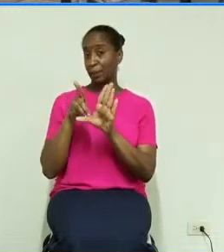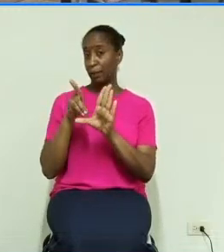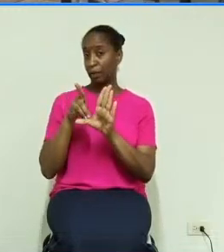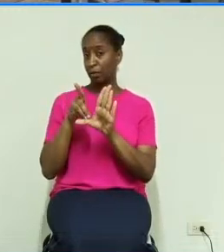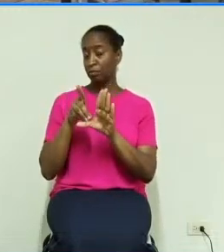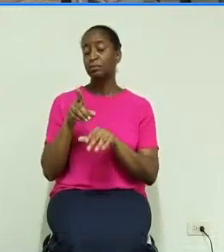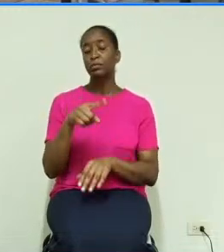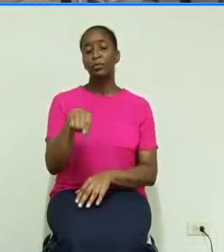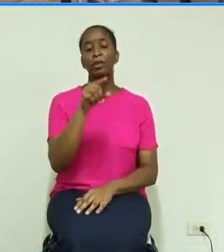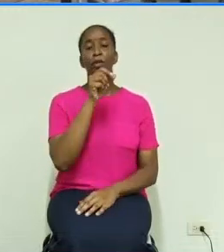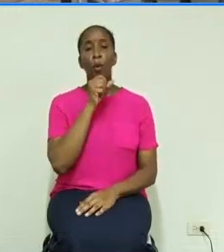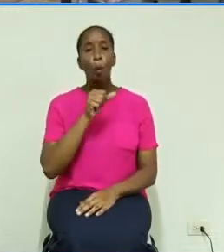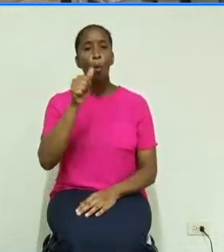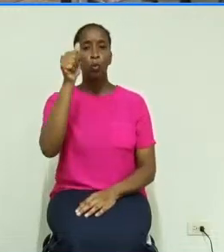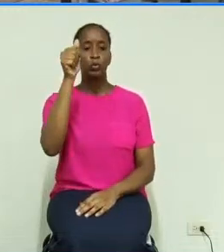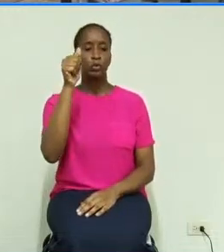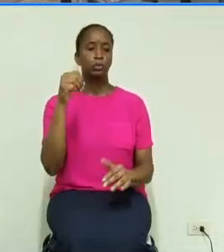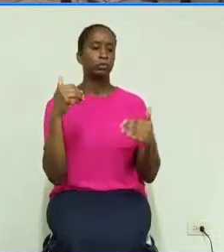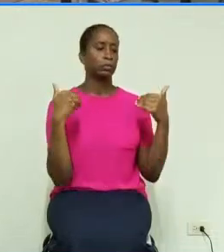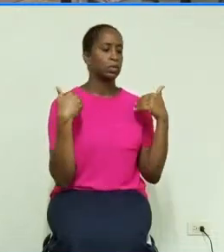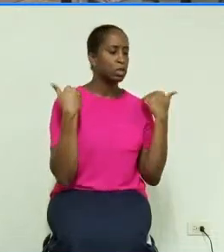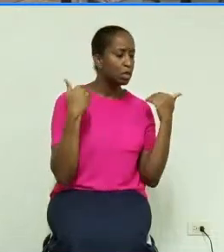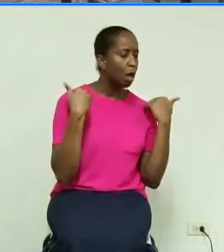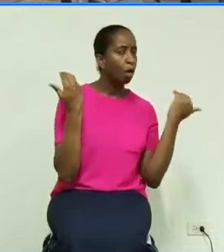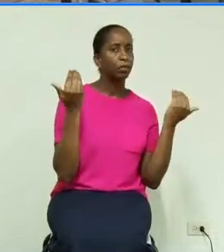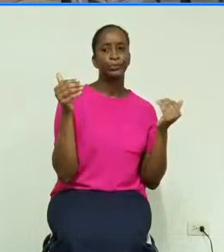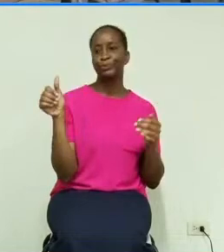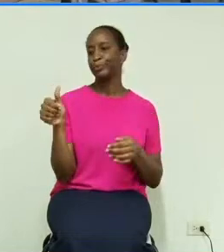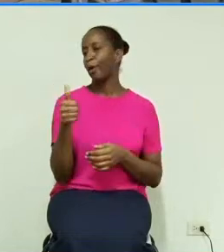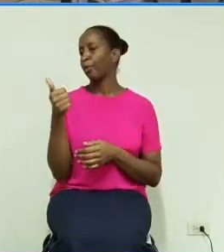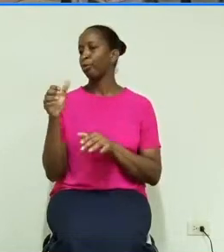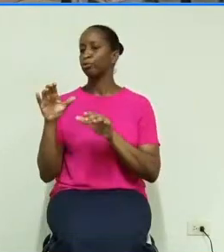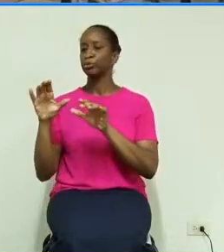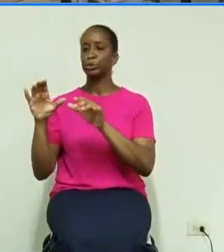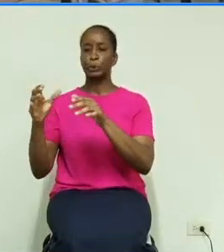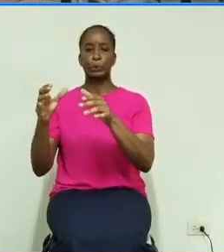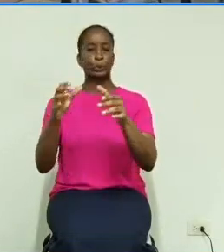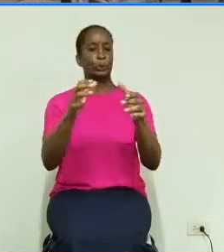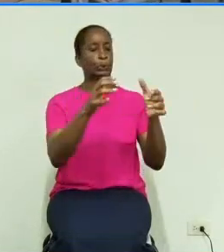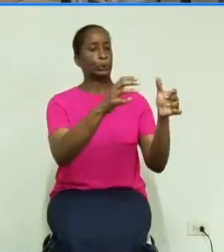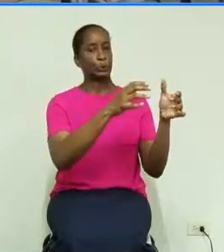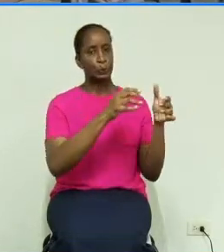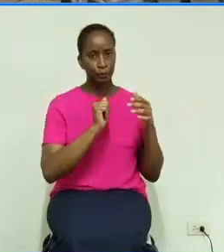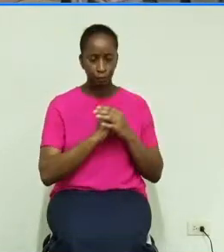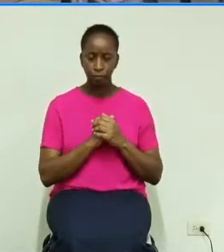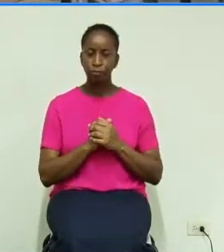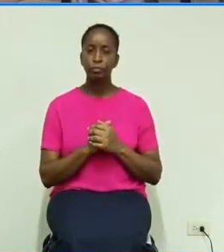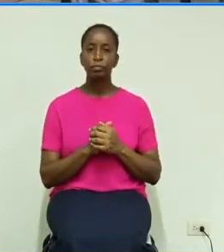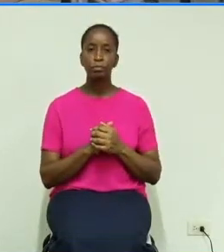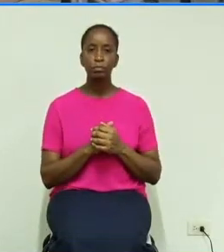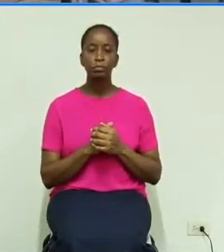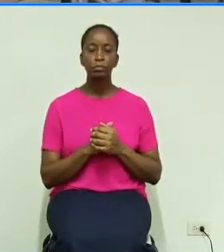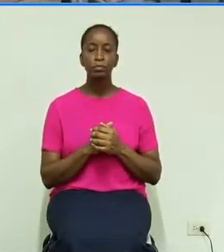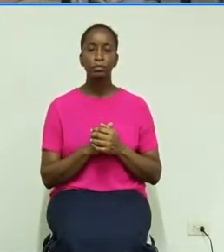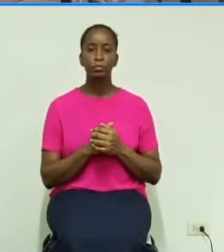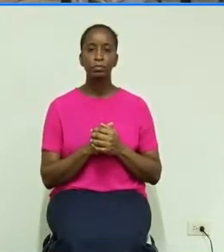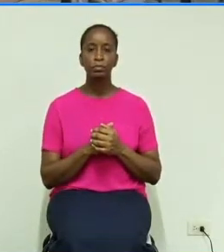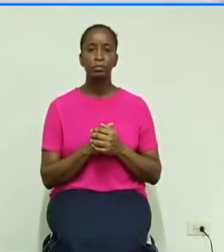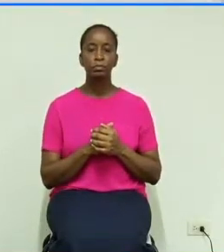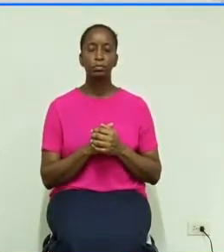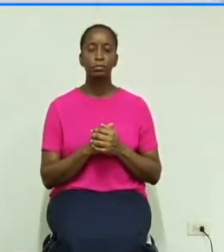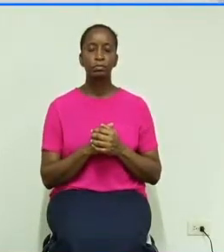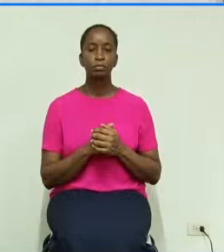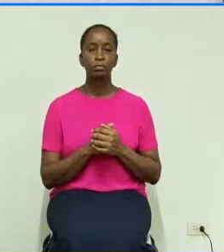others, many different groups within our community, for all the different reasons, are at different pathways in their lives, but